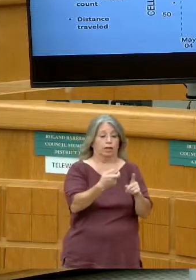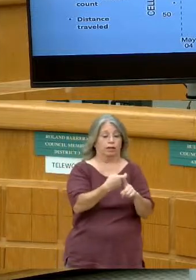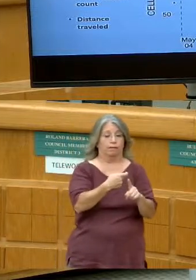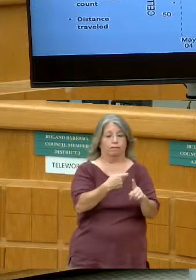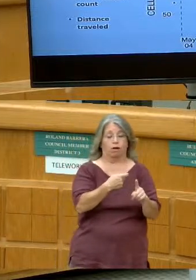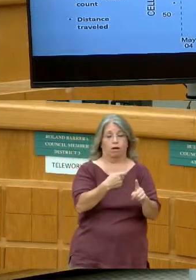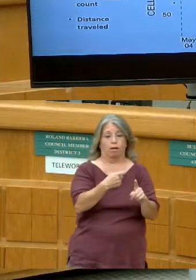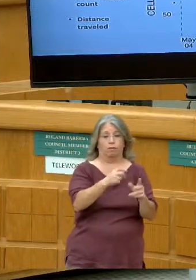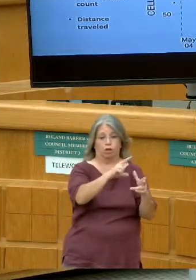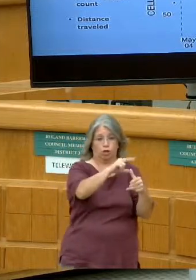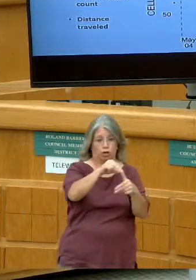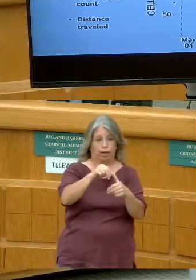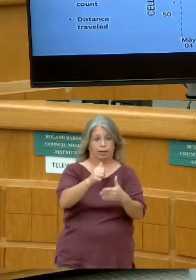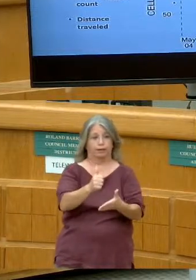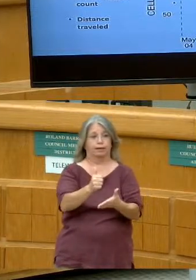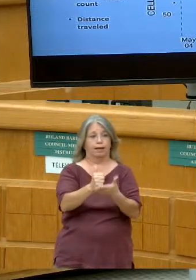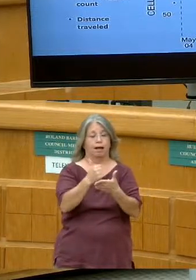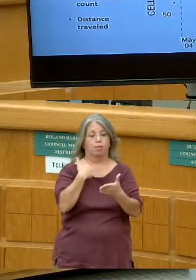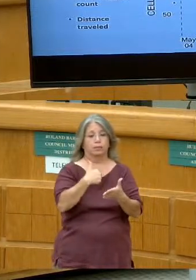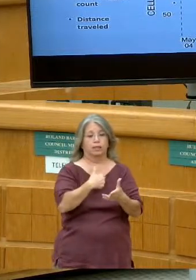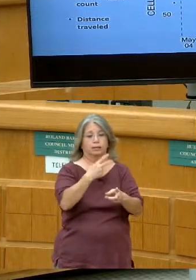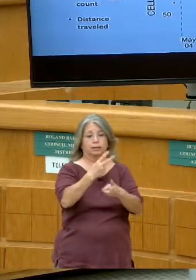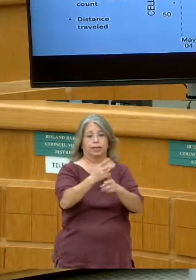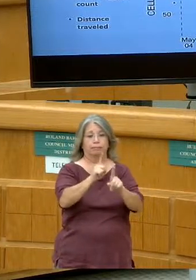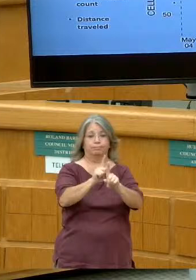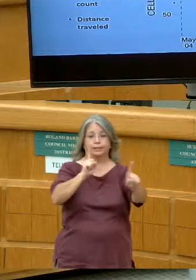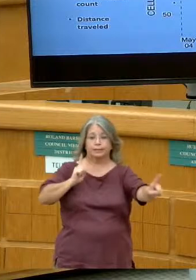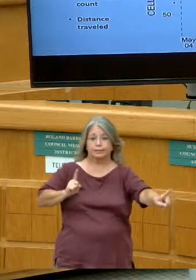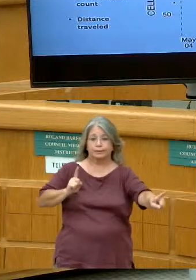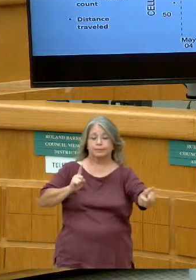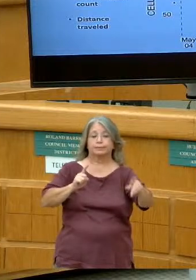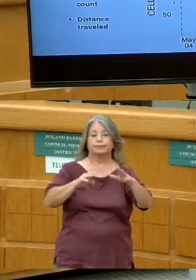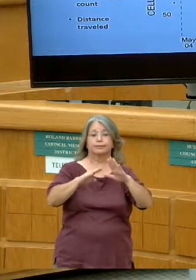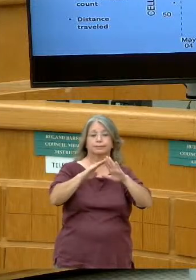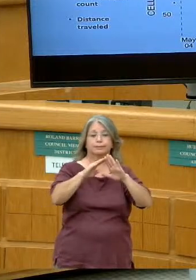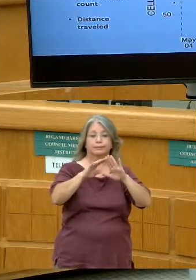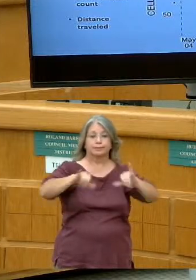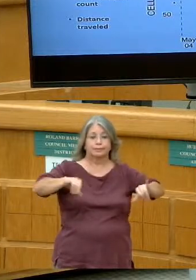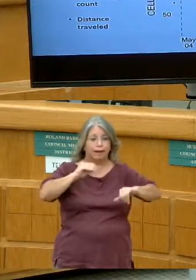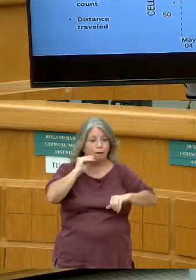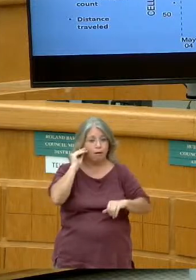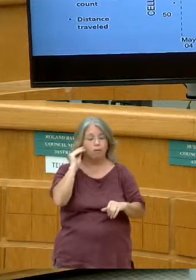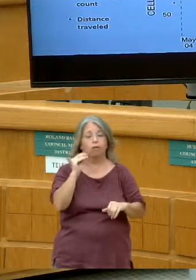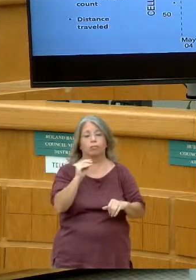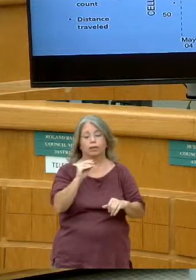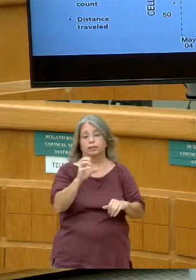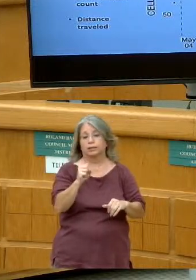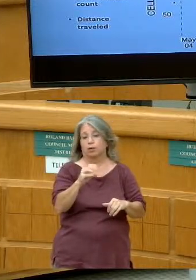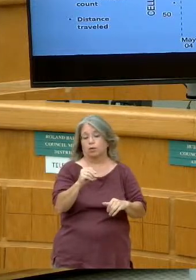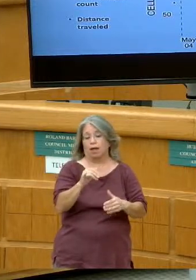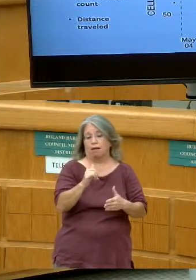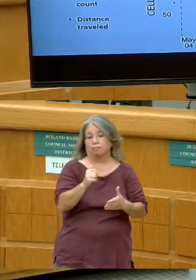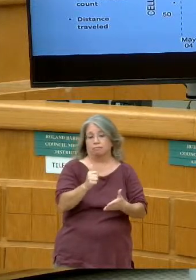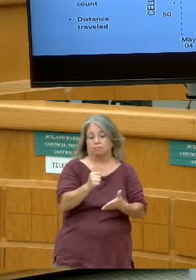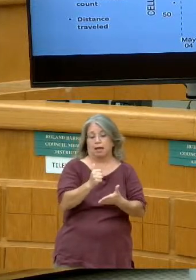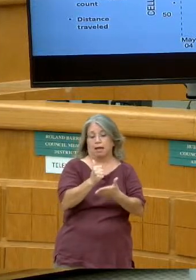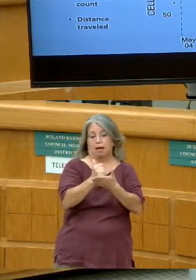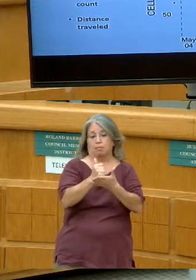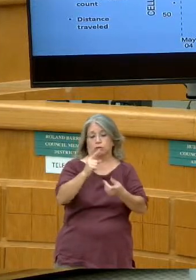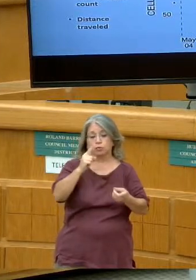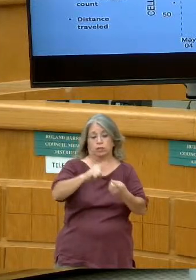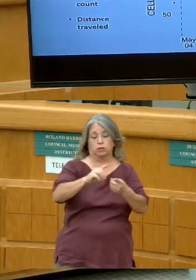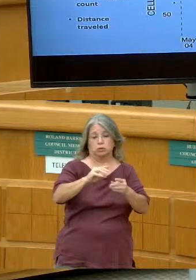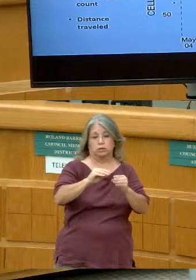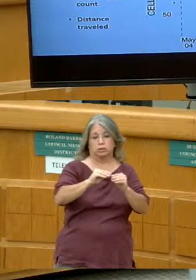social distancing for COVID. And that will definitely stop transmissions from occurring that would have occurred otherwise had we not had that